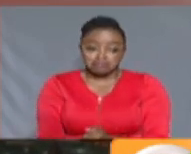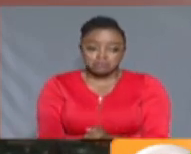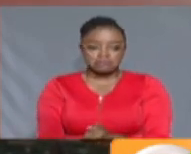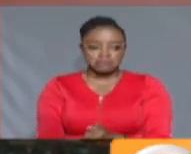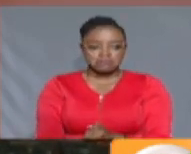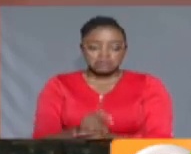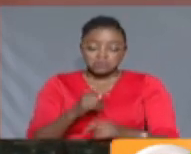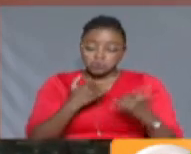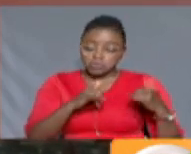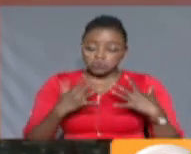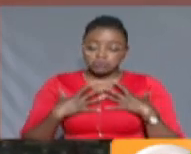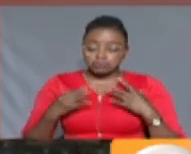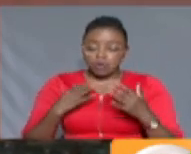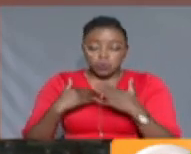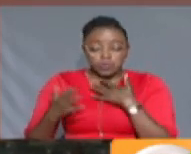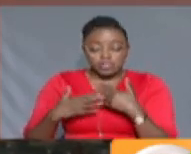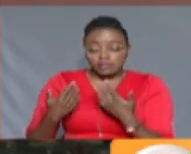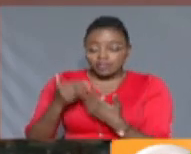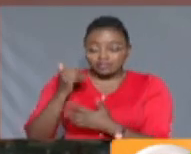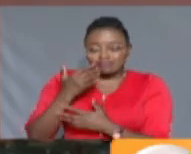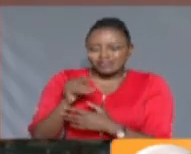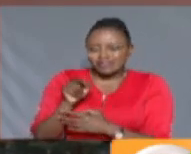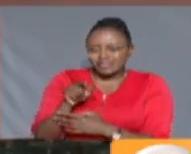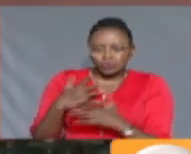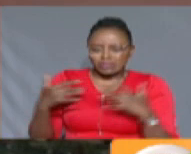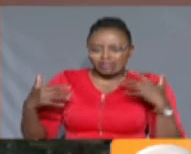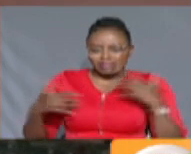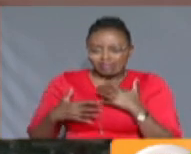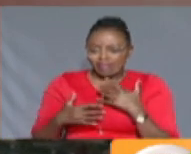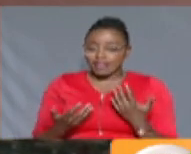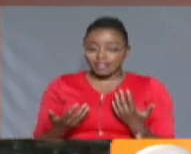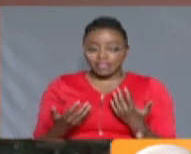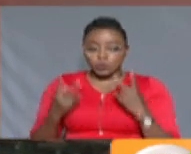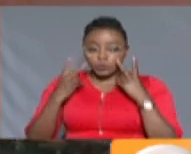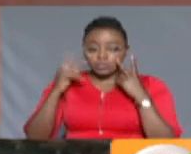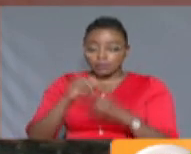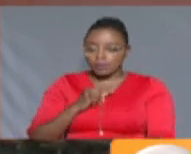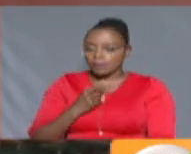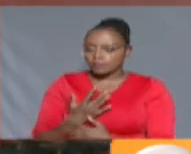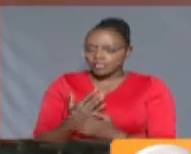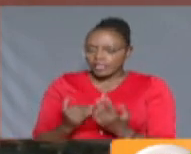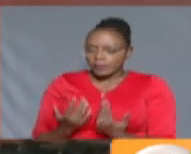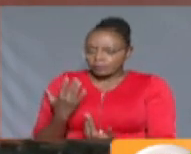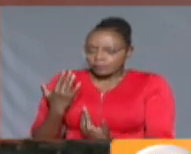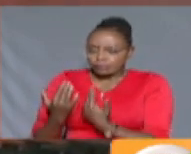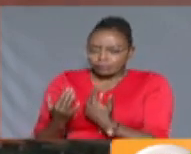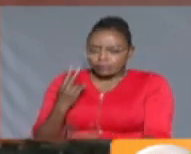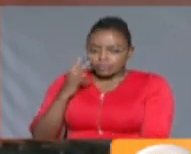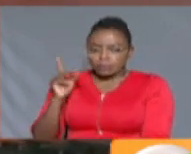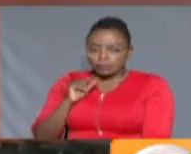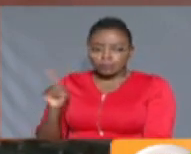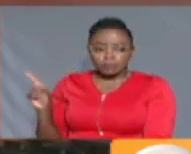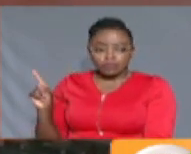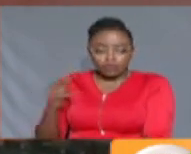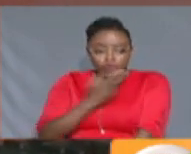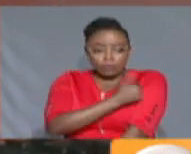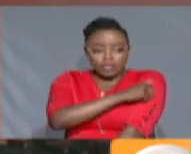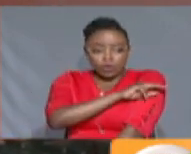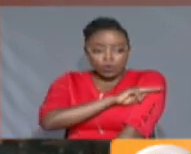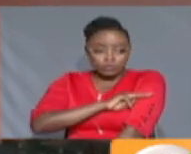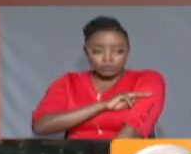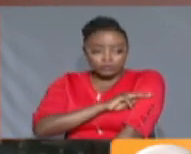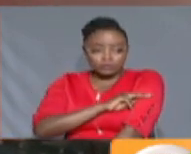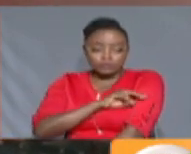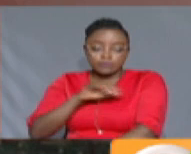they strive to heal from what must be a very traumatizing encounter for them. You can definitely see that smoke billowing out of a section of the hospital. And when we get